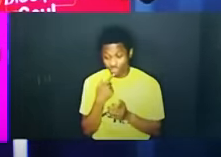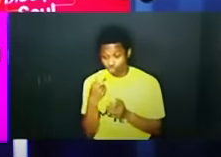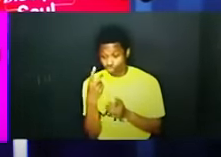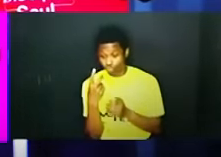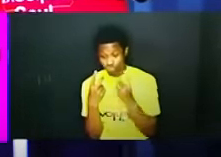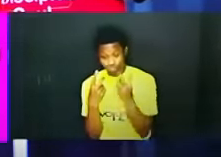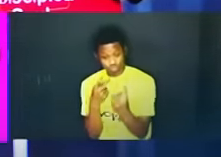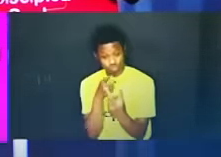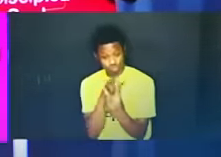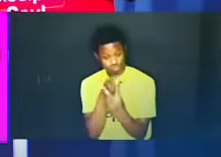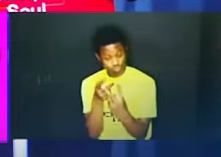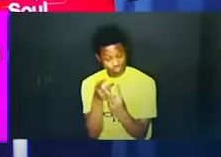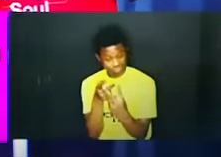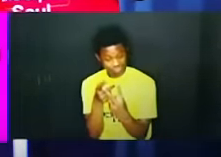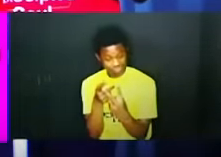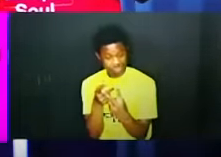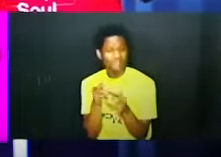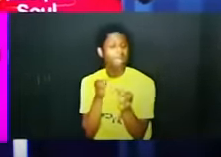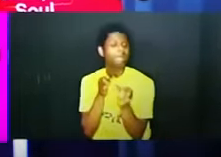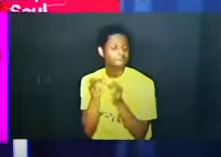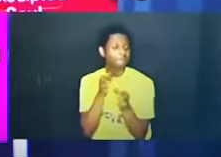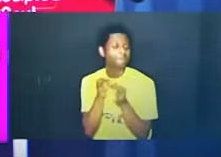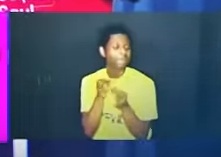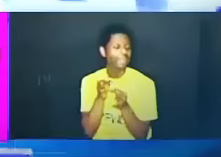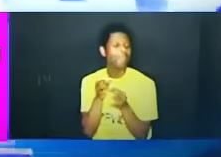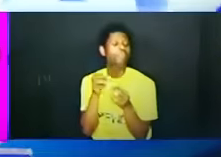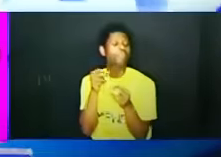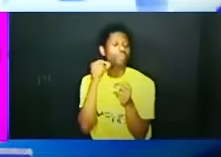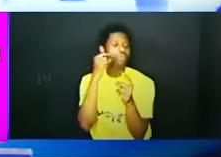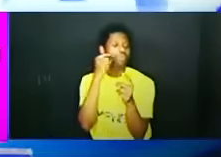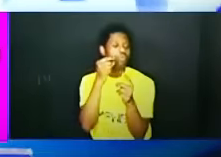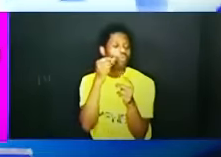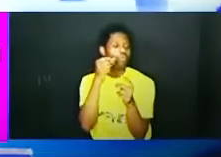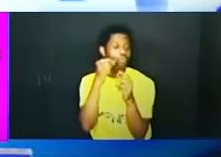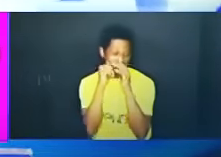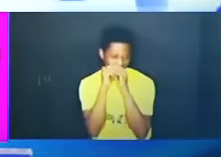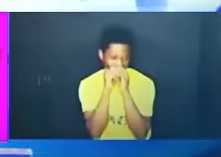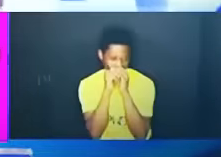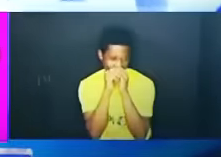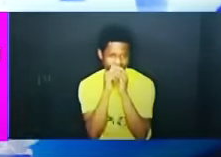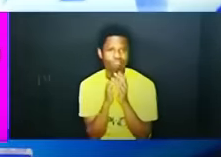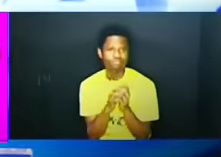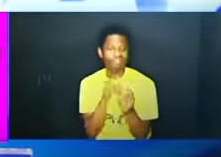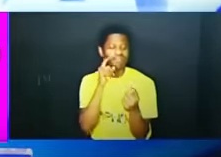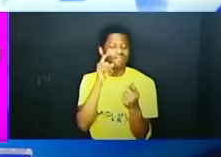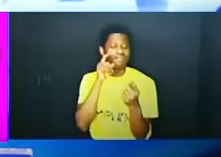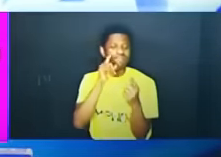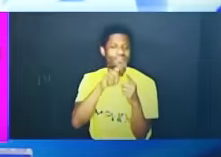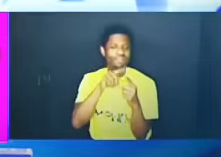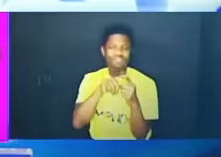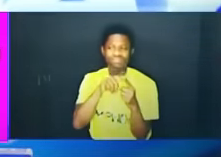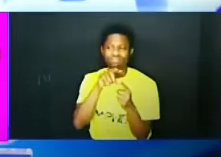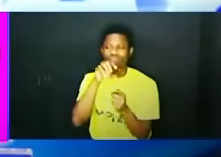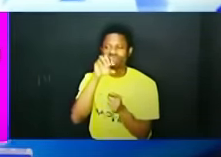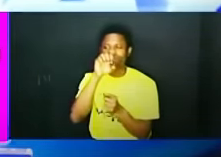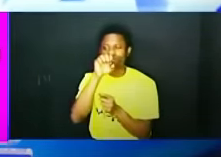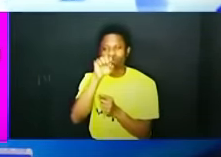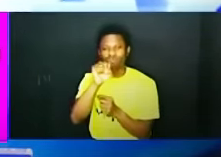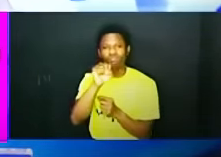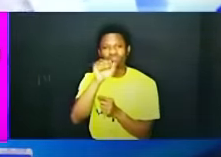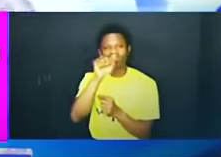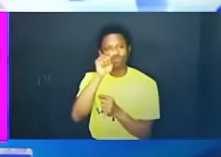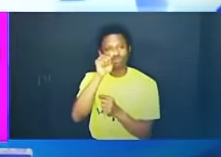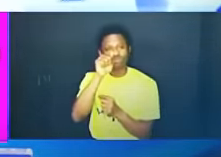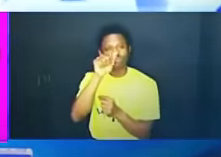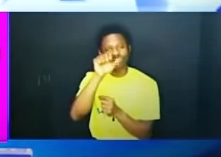translates worship. The first one is shaha, which is bowing down. And then the second one